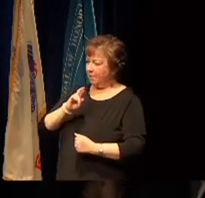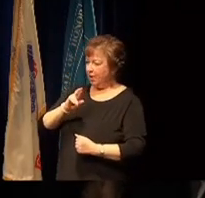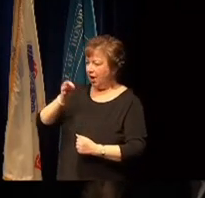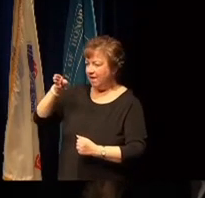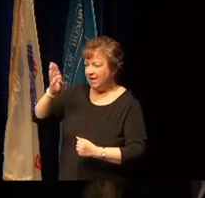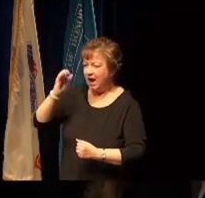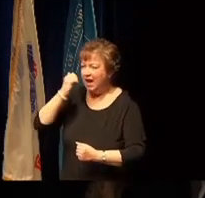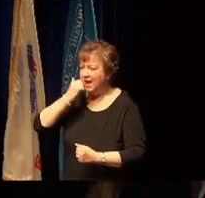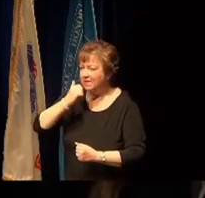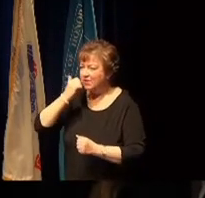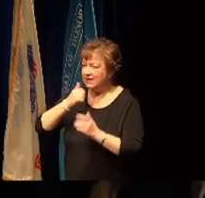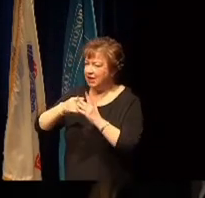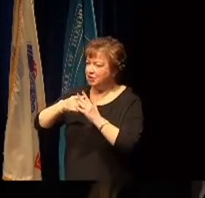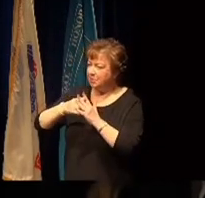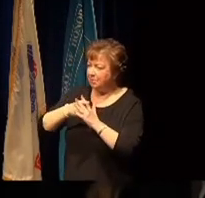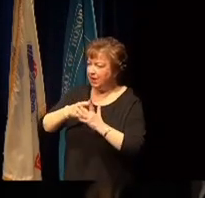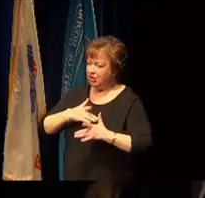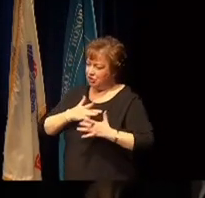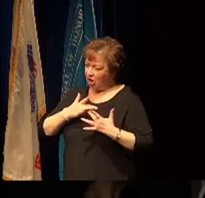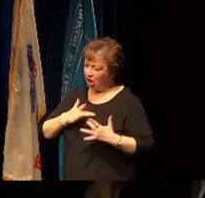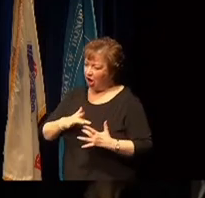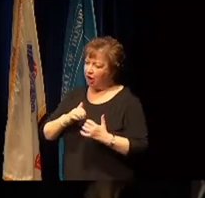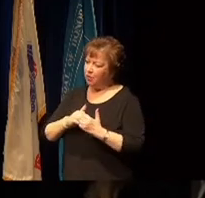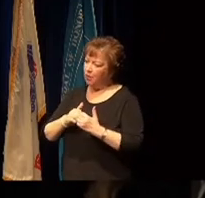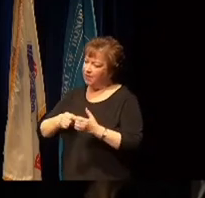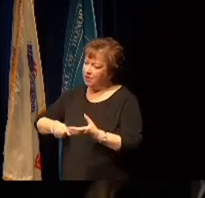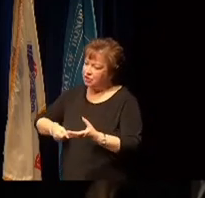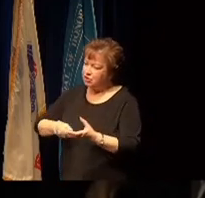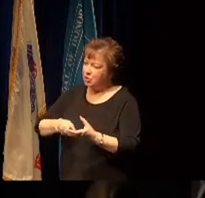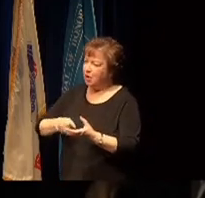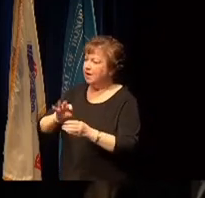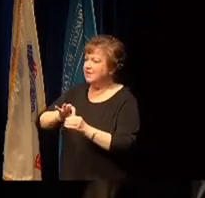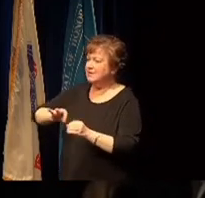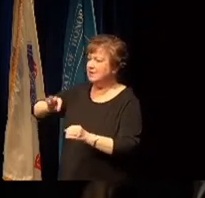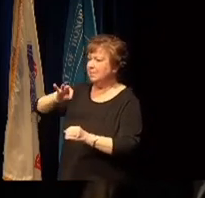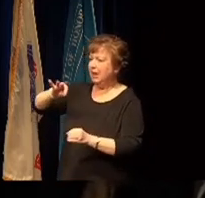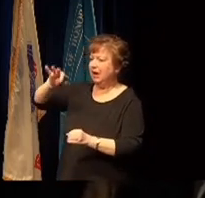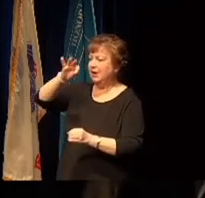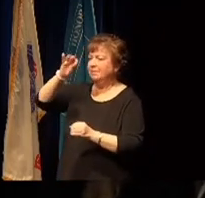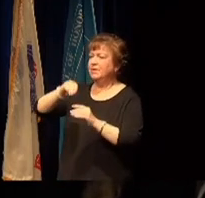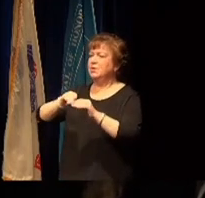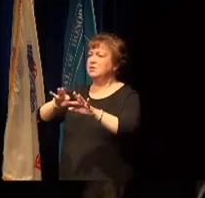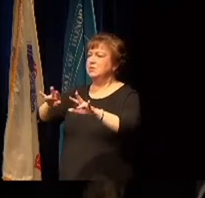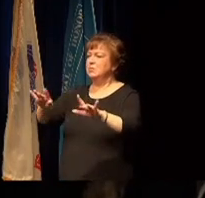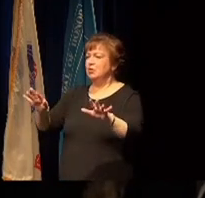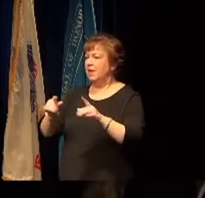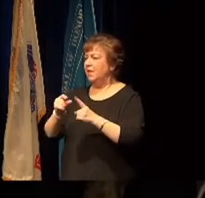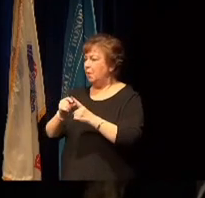that he encountered with the sword of the Spirit, using every chance he had to spread the word of God.